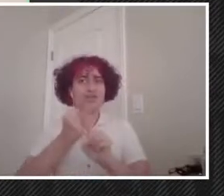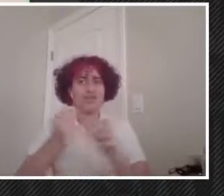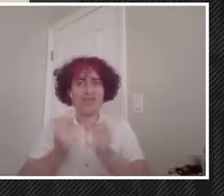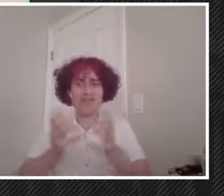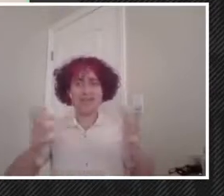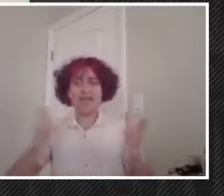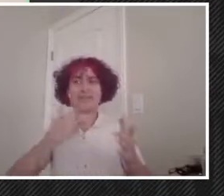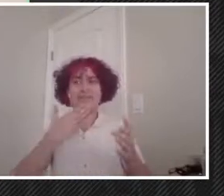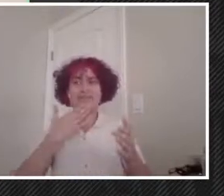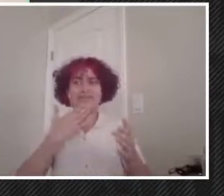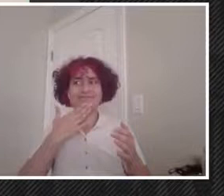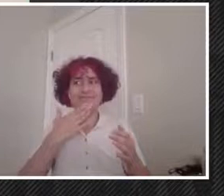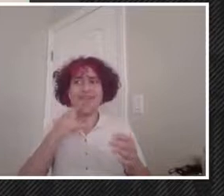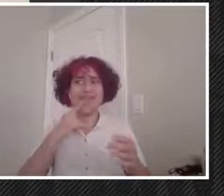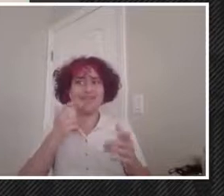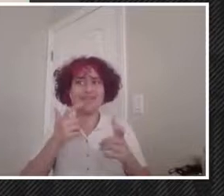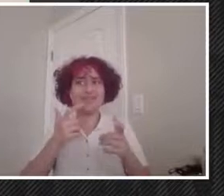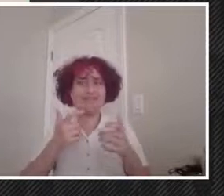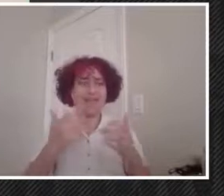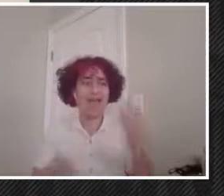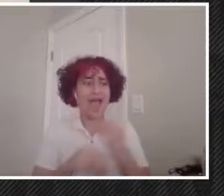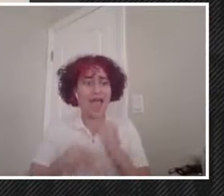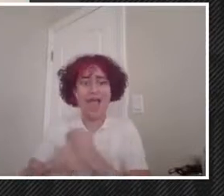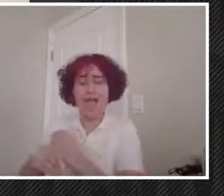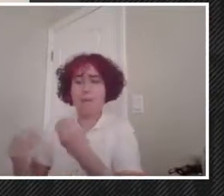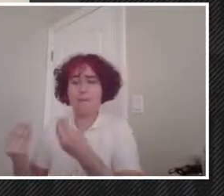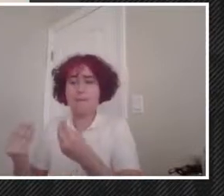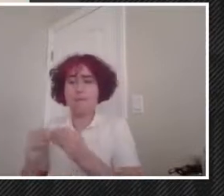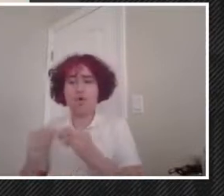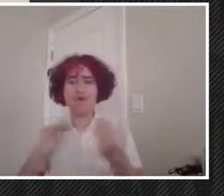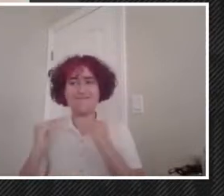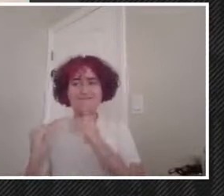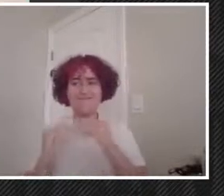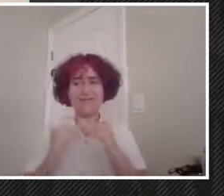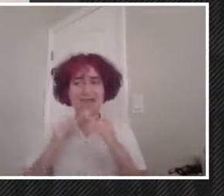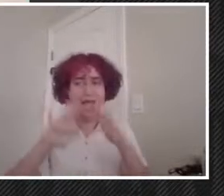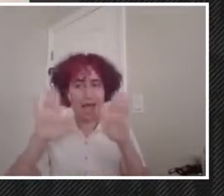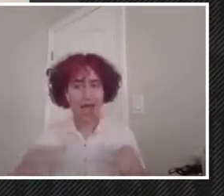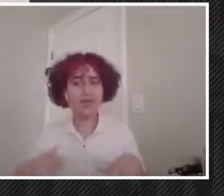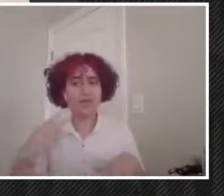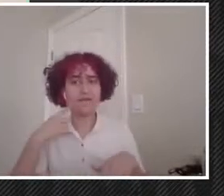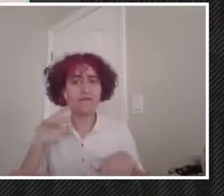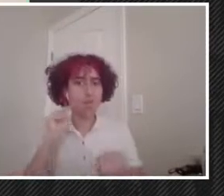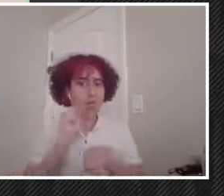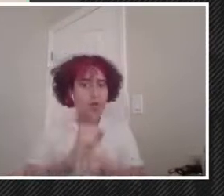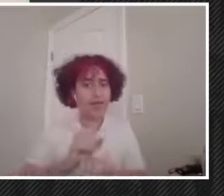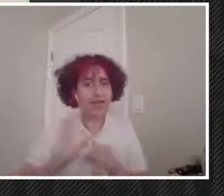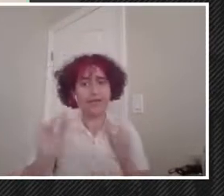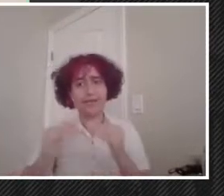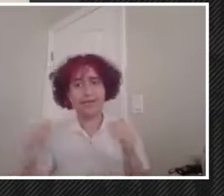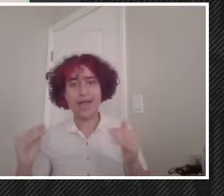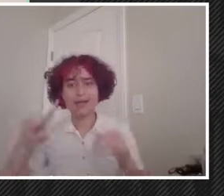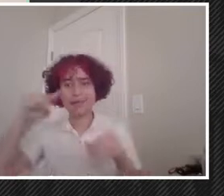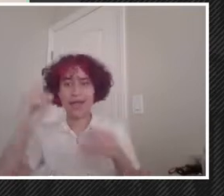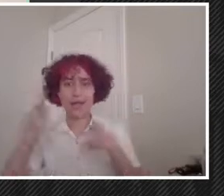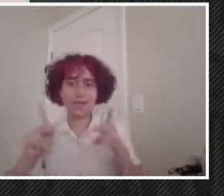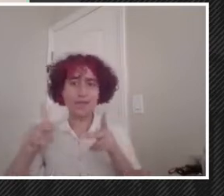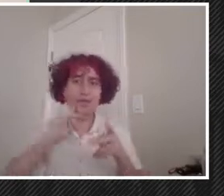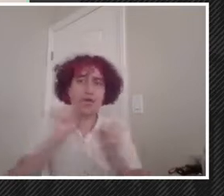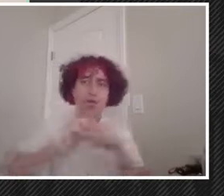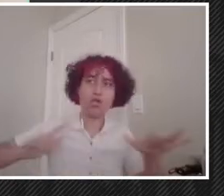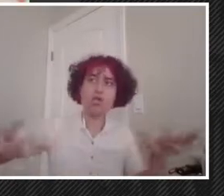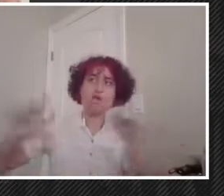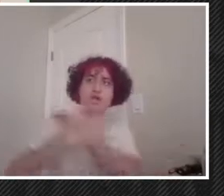been critical and crucial for Black folks, working class Black people across this country. We want to make sure that we